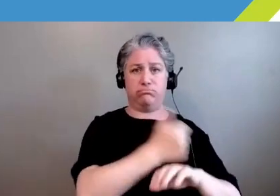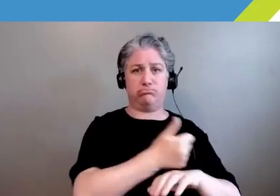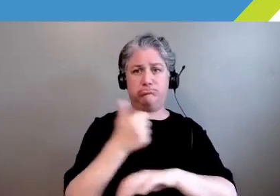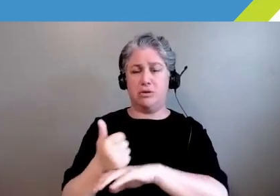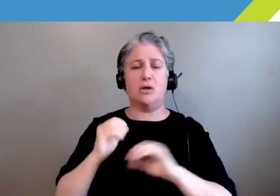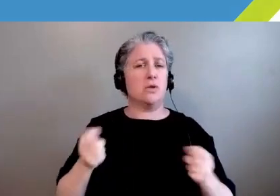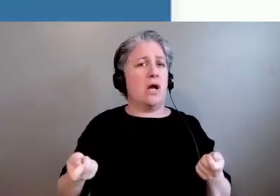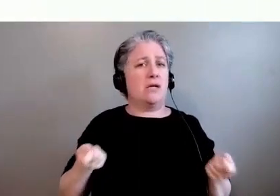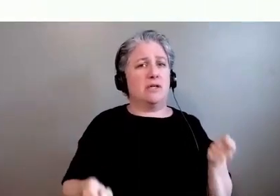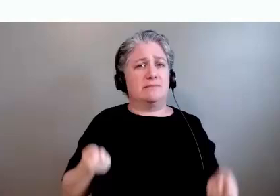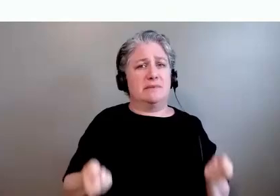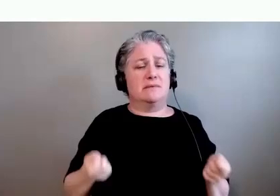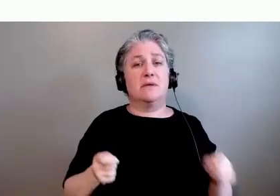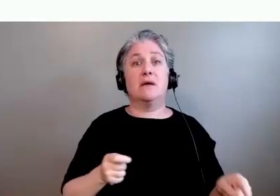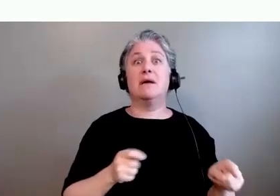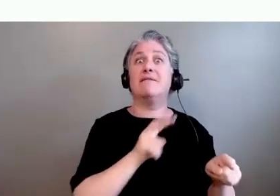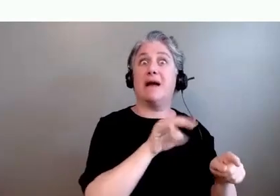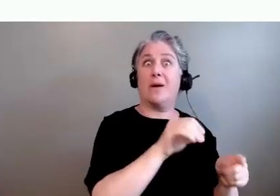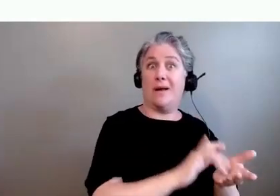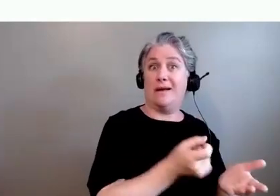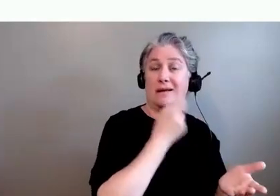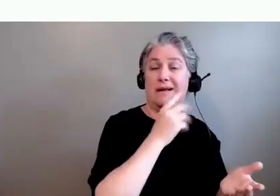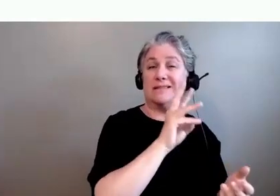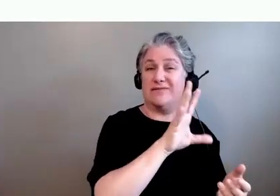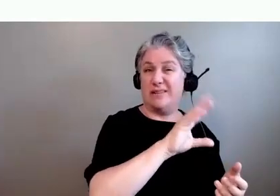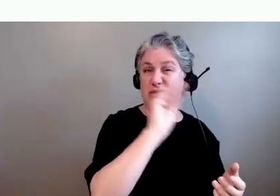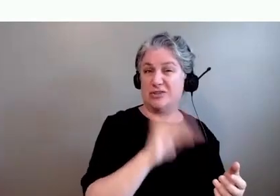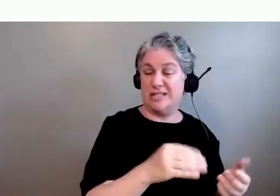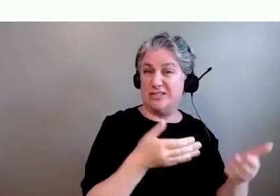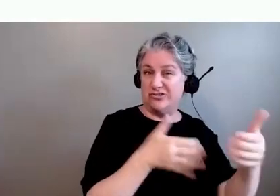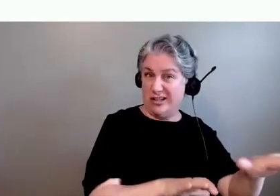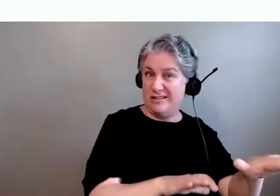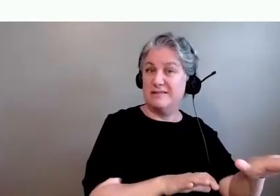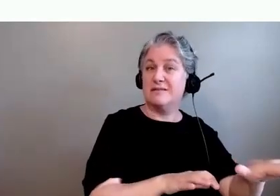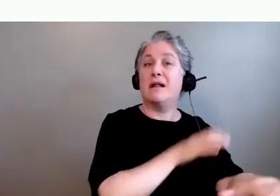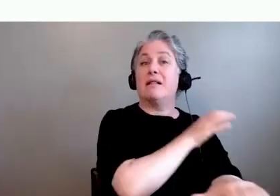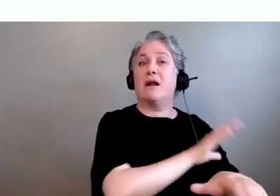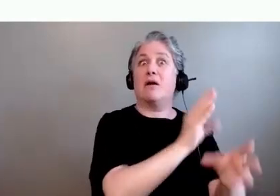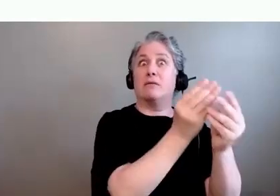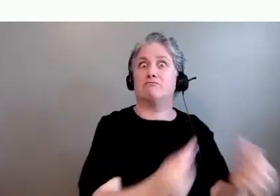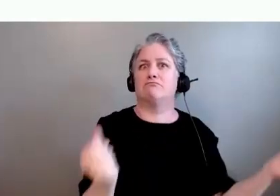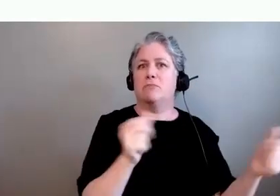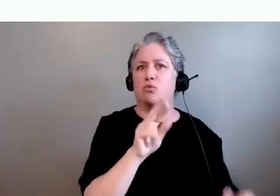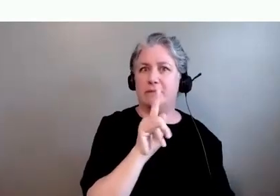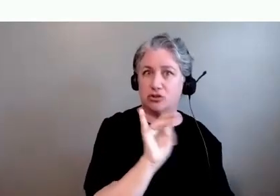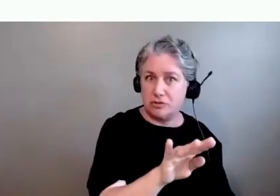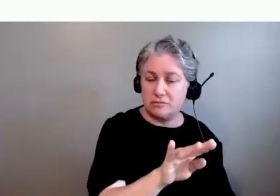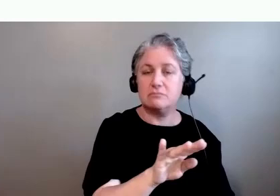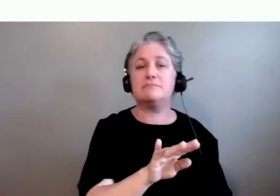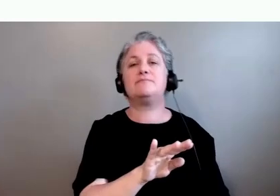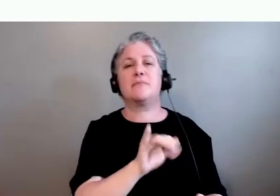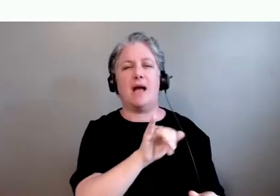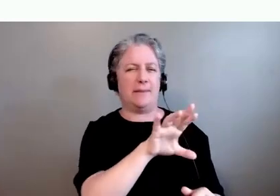Without any adjustment, we found that patients who got vanco had a 65% chance of being in clinical remission from an IBD point of view,